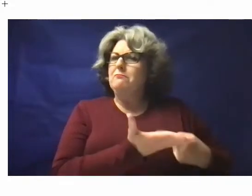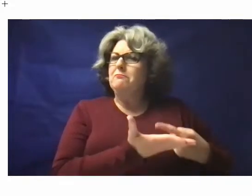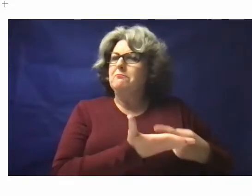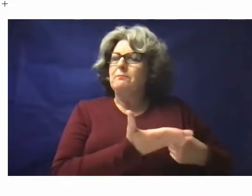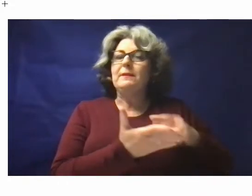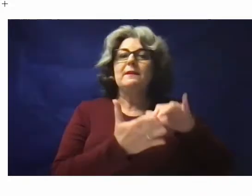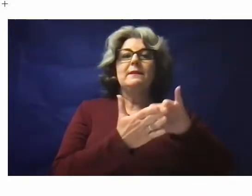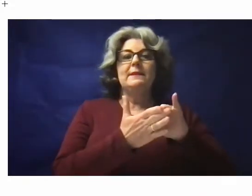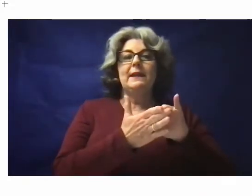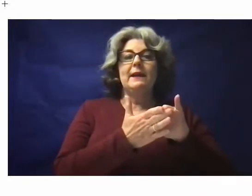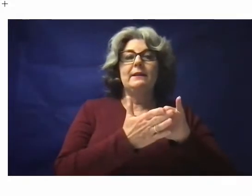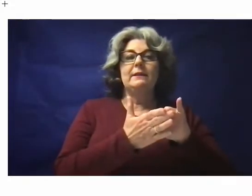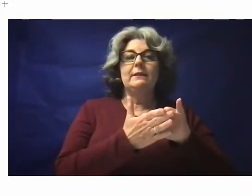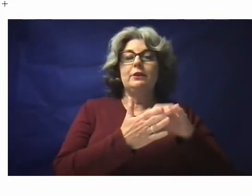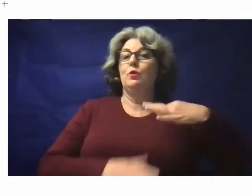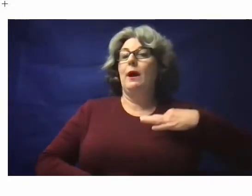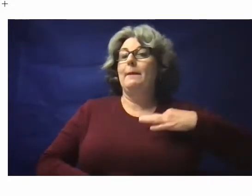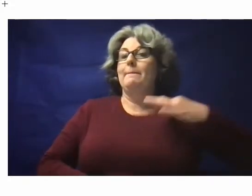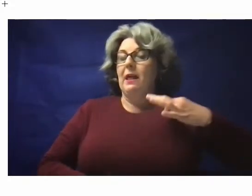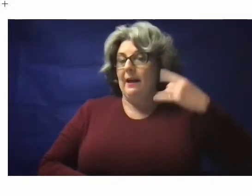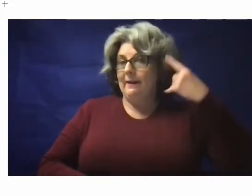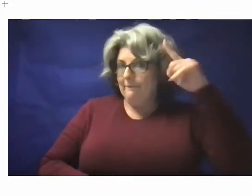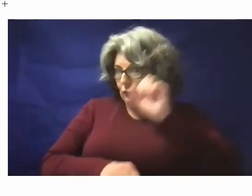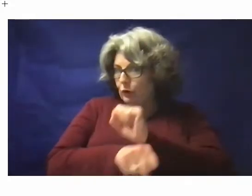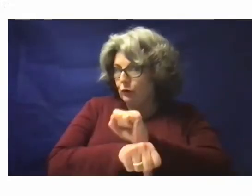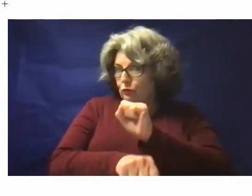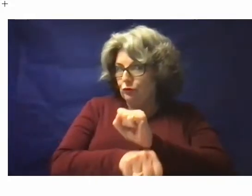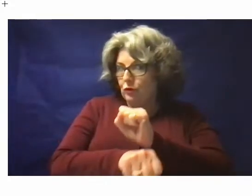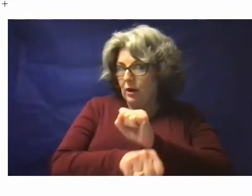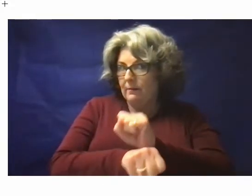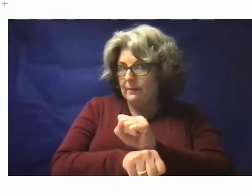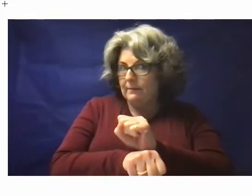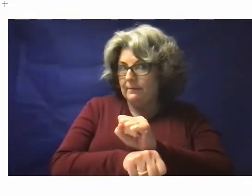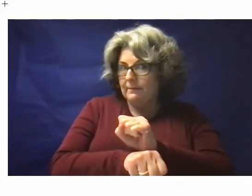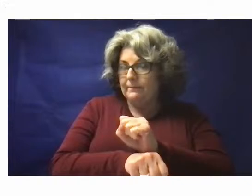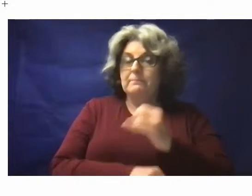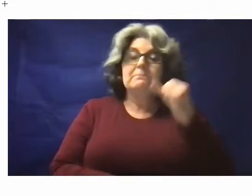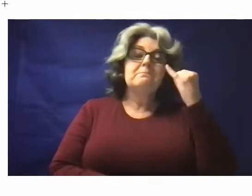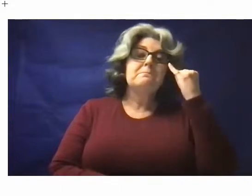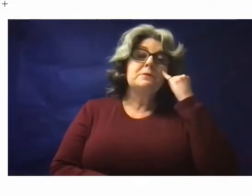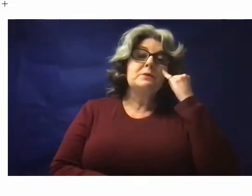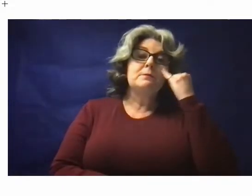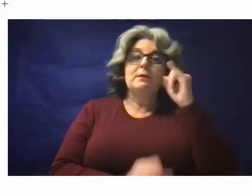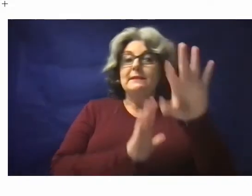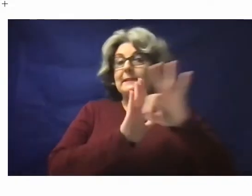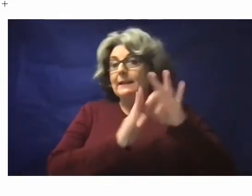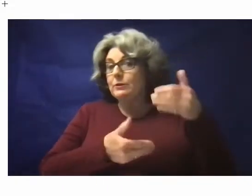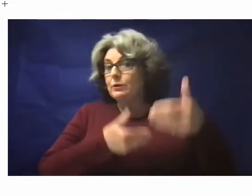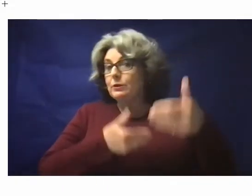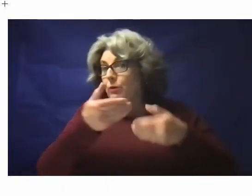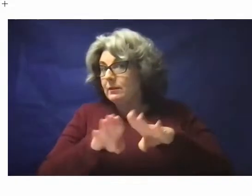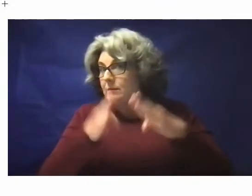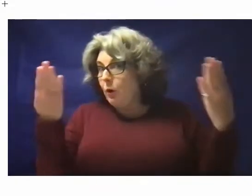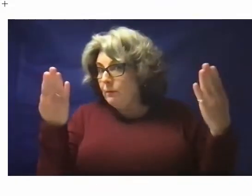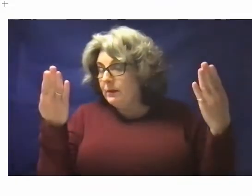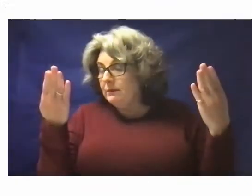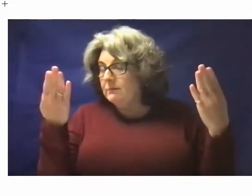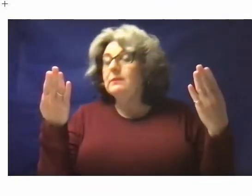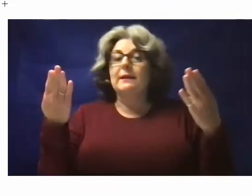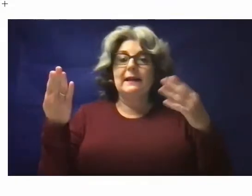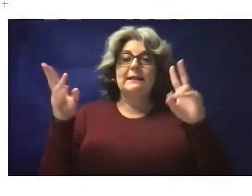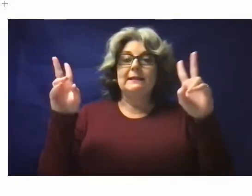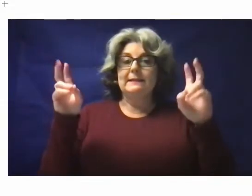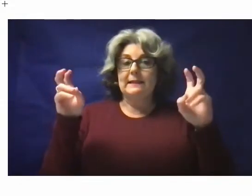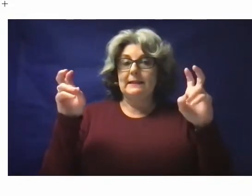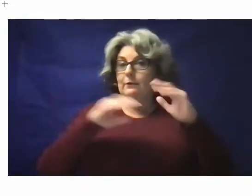you apply for a job. So this is if there's a selection process open and it actually says that it's